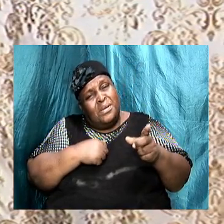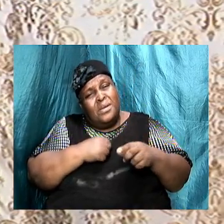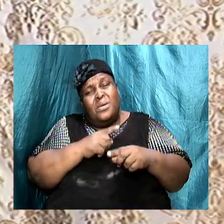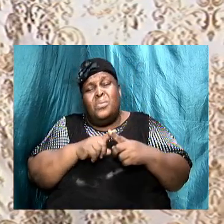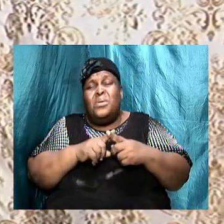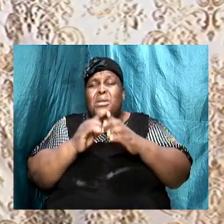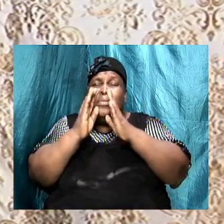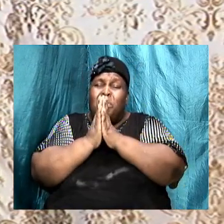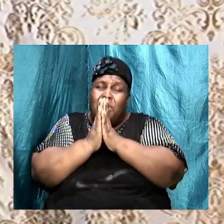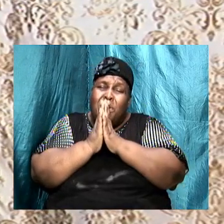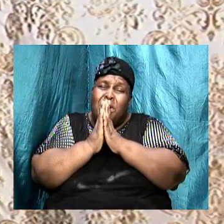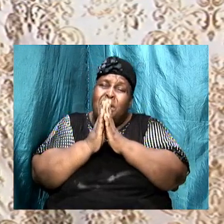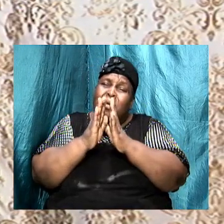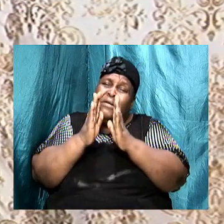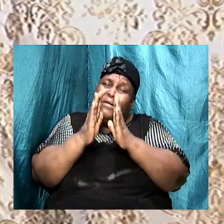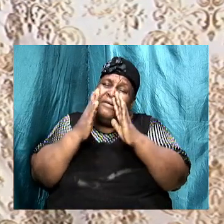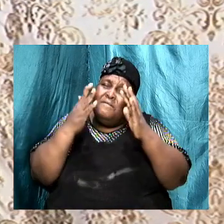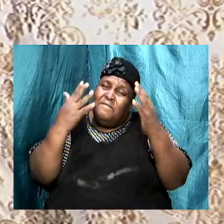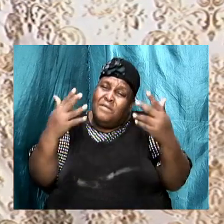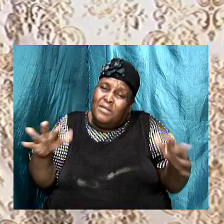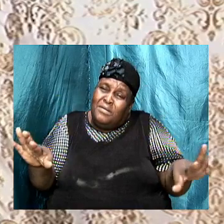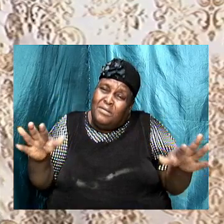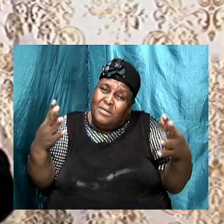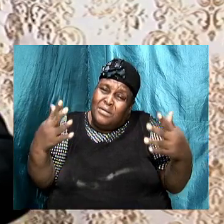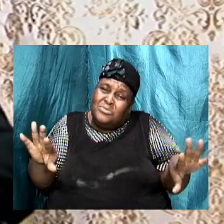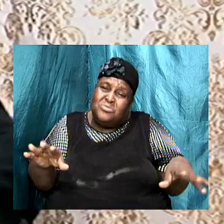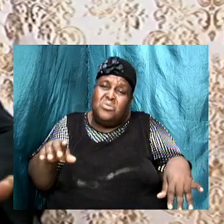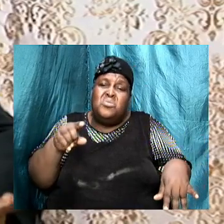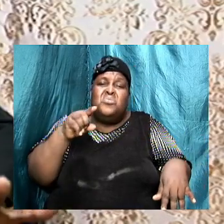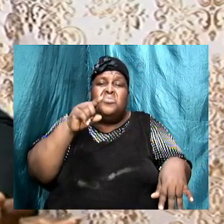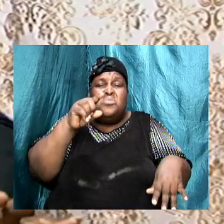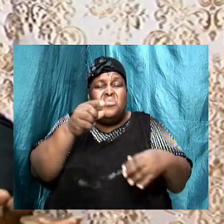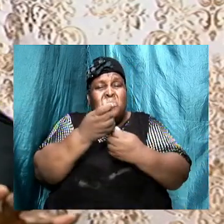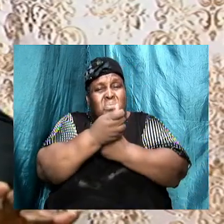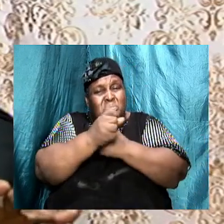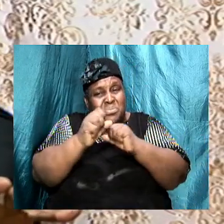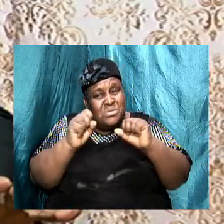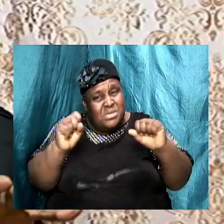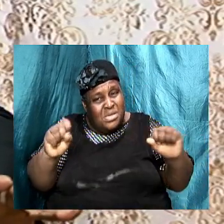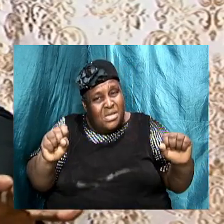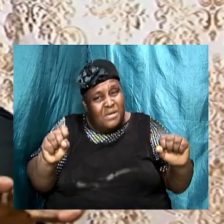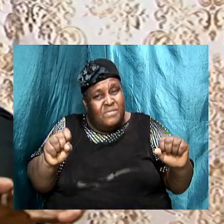the prayer is prayed, you are now saved.